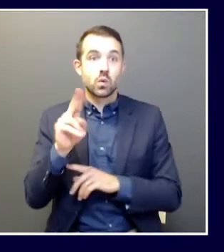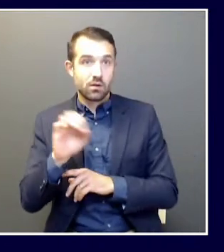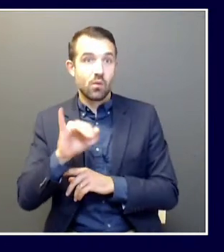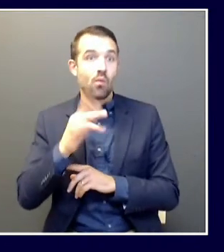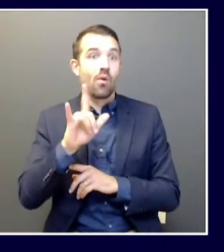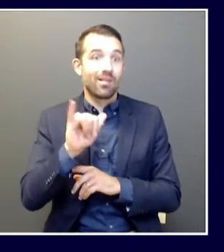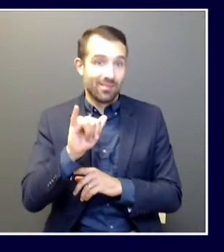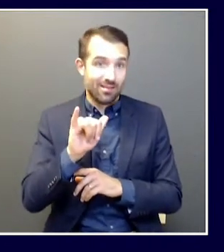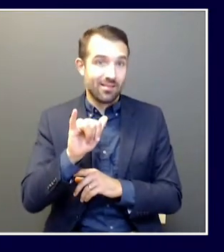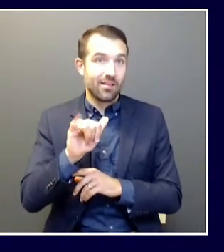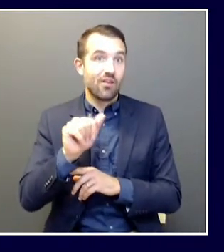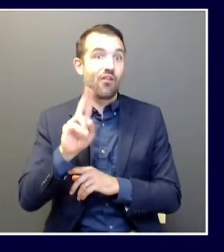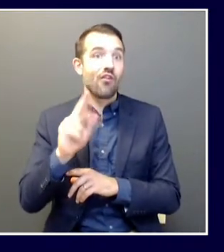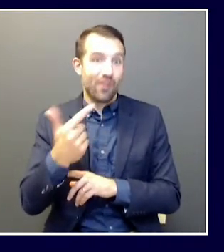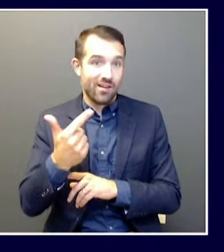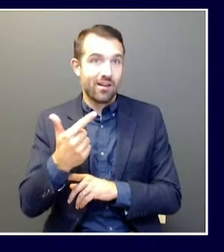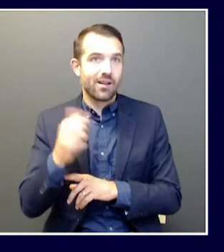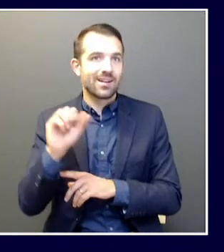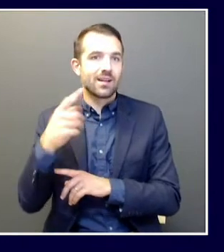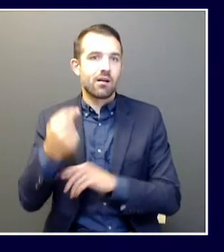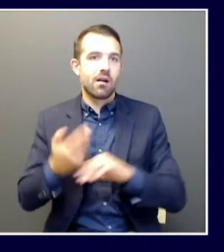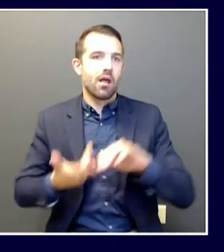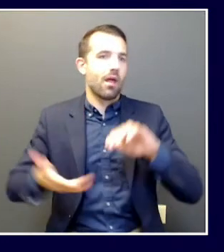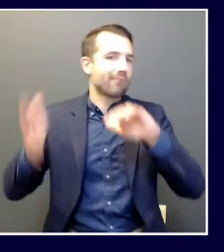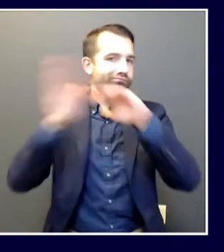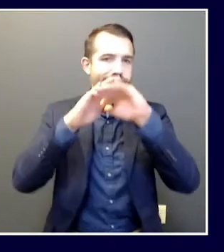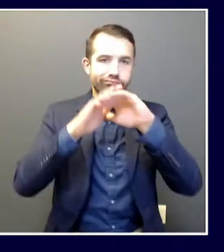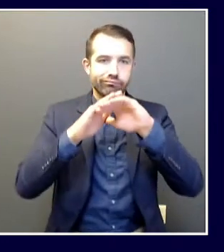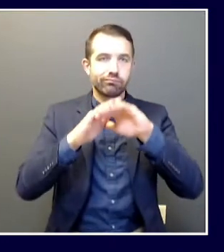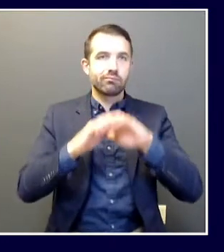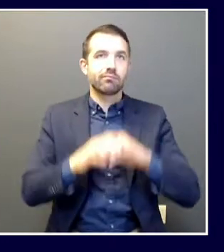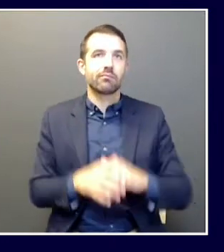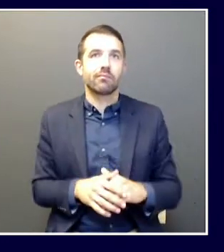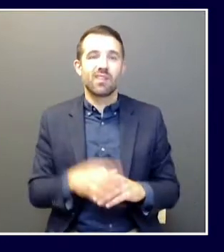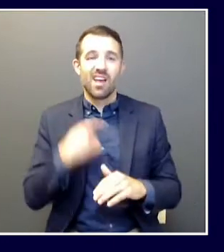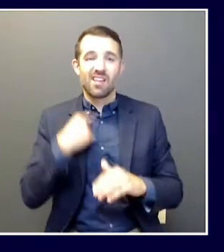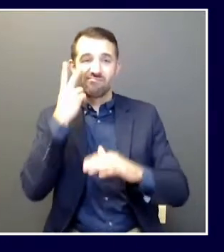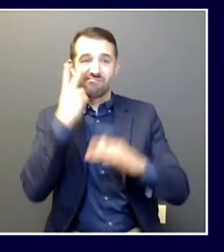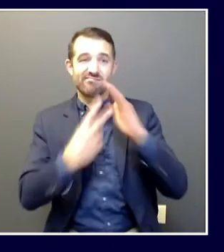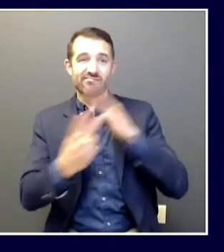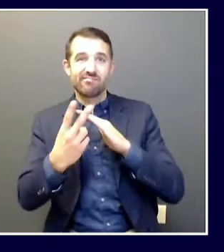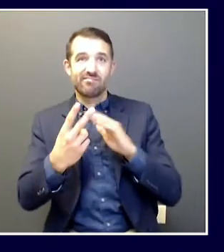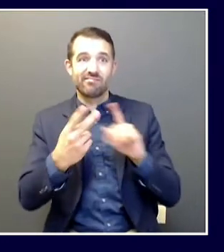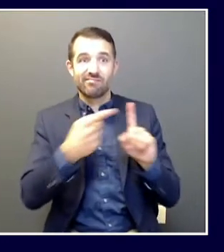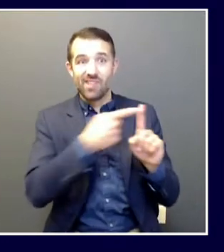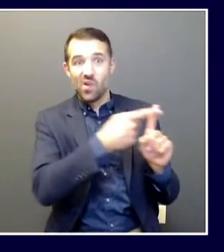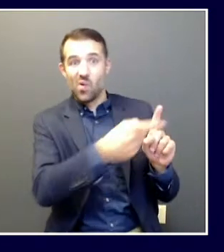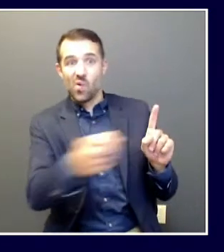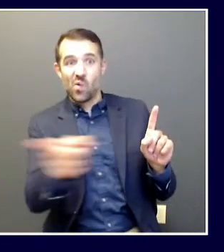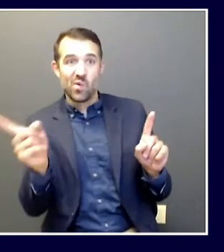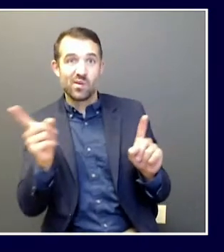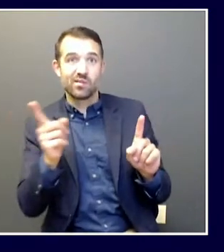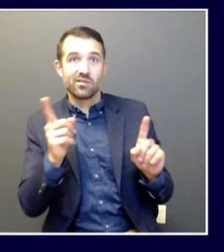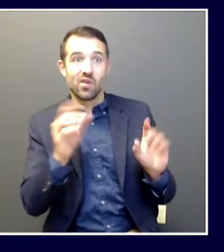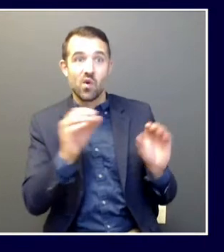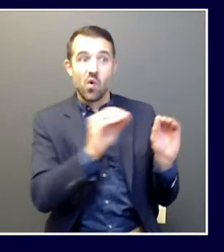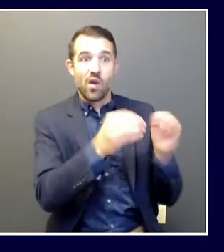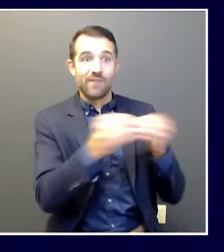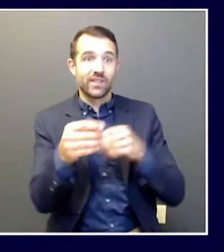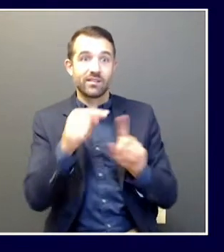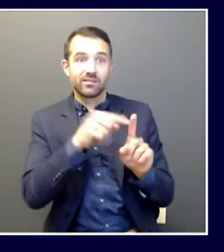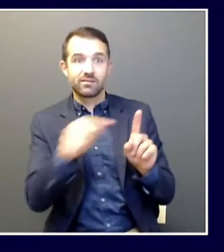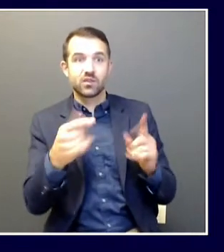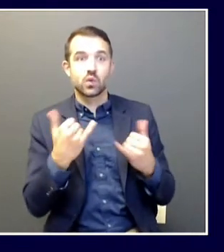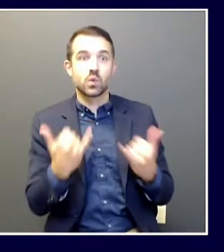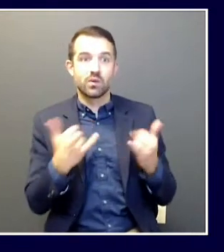and September. We do anticipate that is because organizations that are going to be subject to this rule, took the